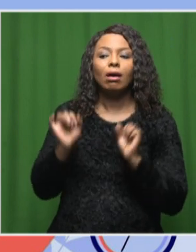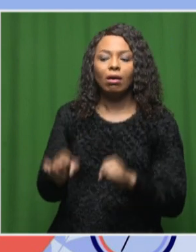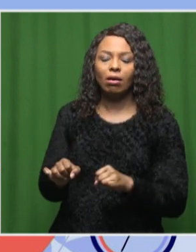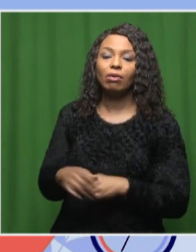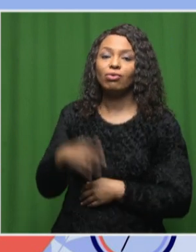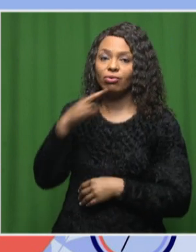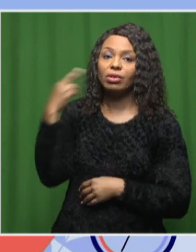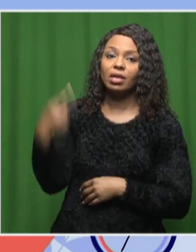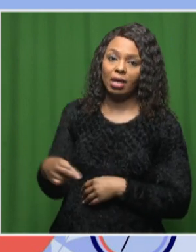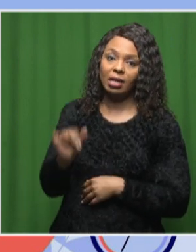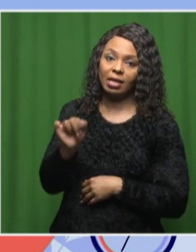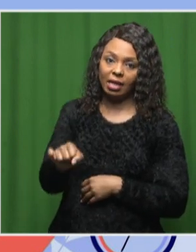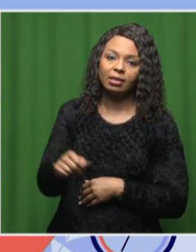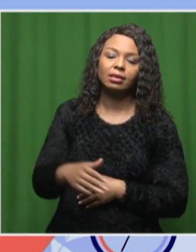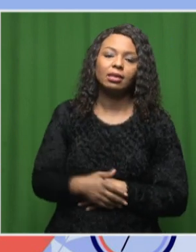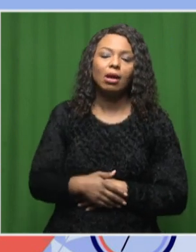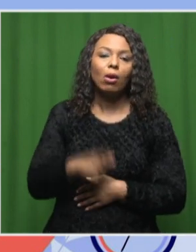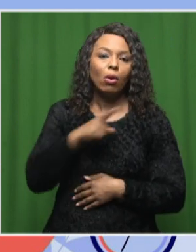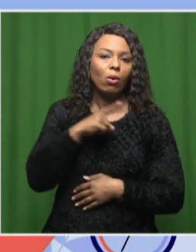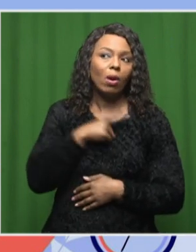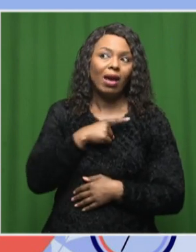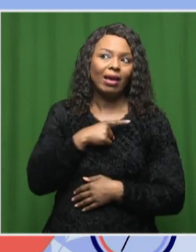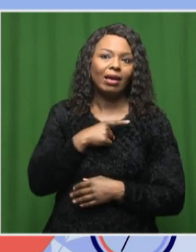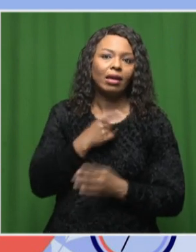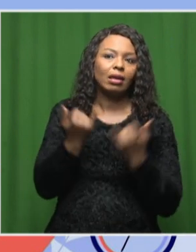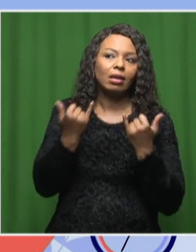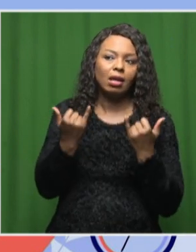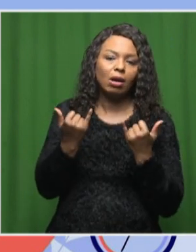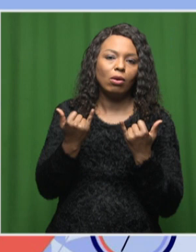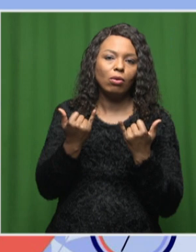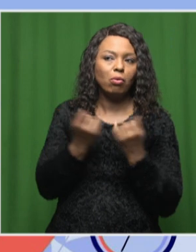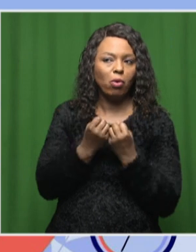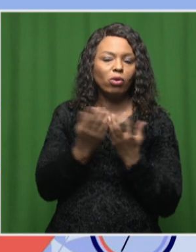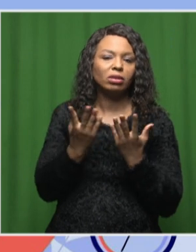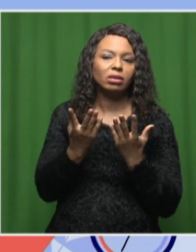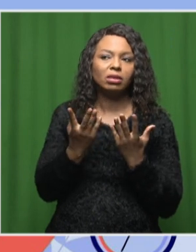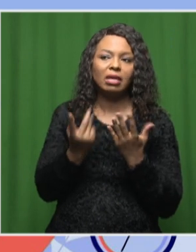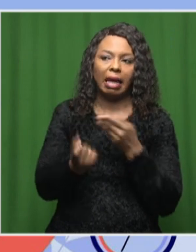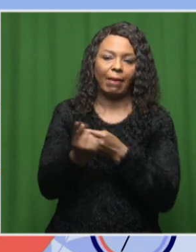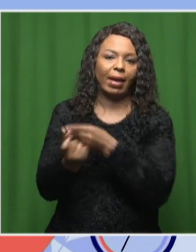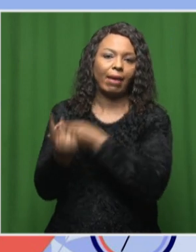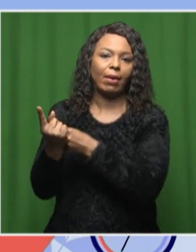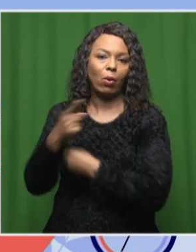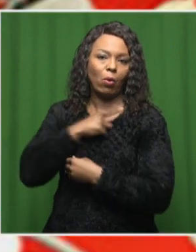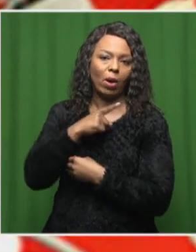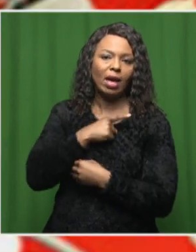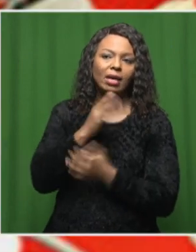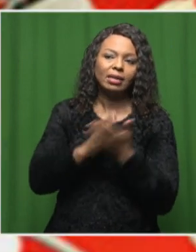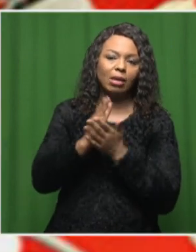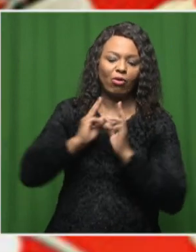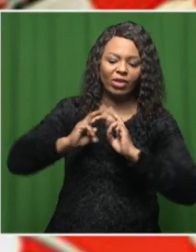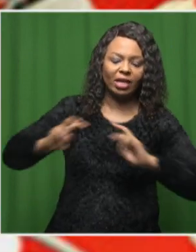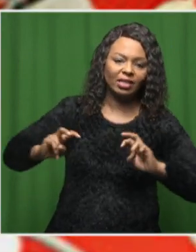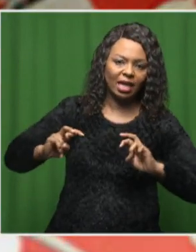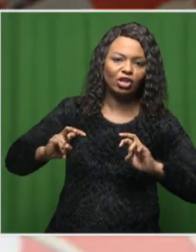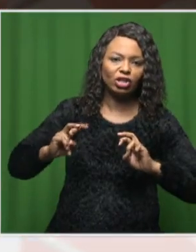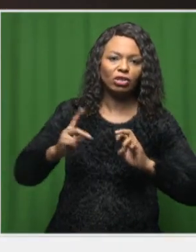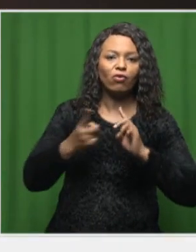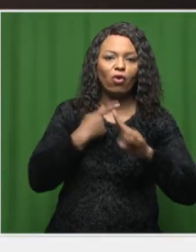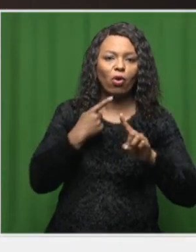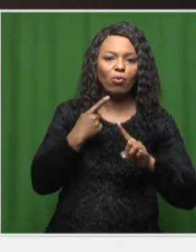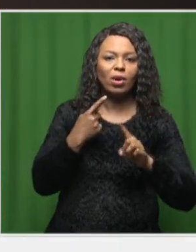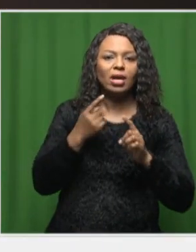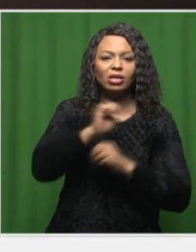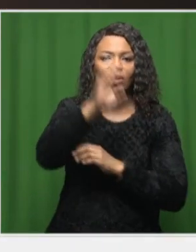reality, is that it's becoming more and more prevalent. And we spoke about some of the research in the introduction that in